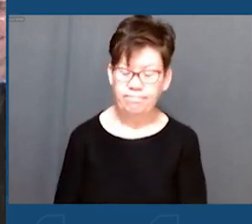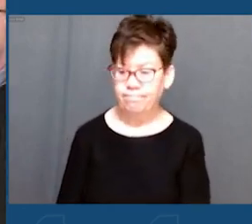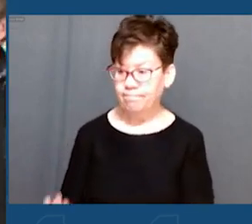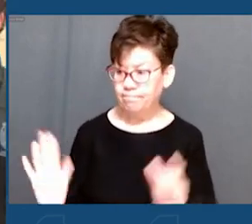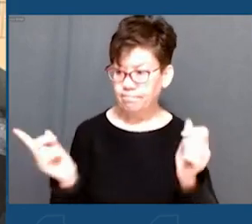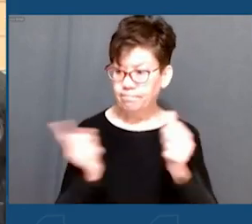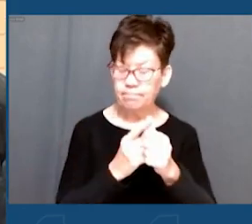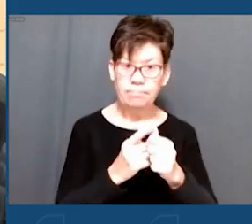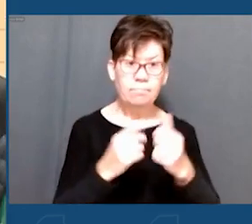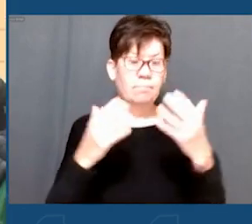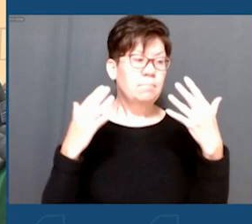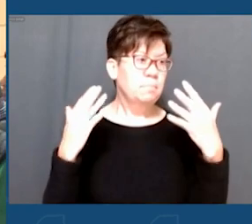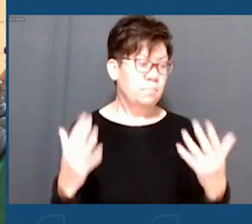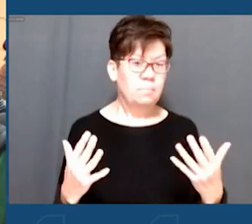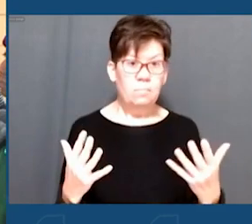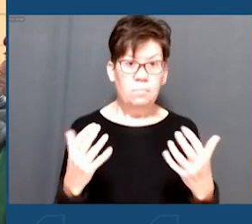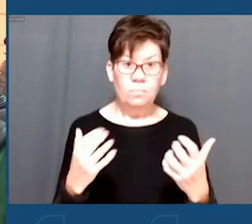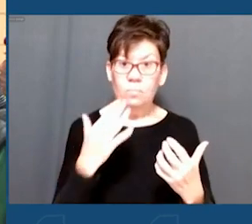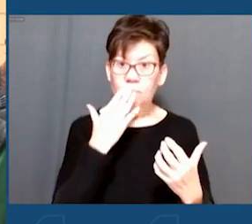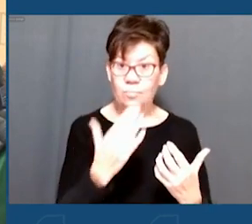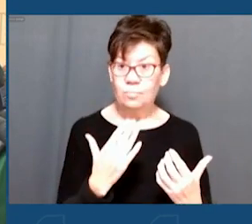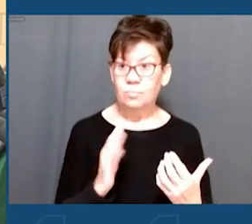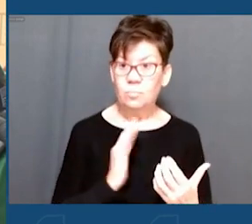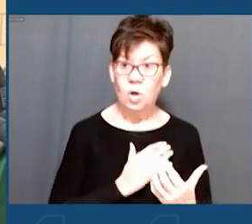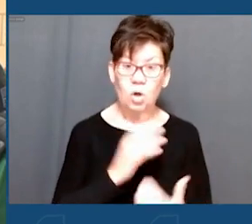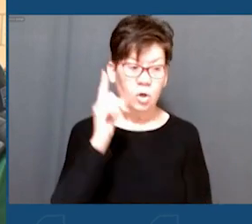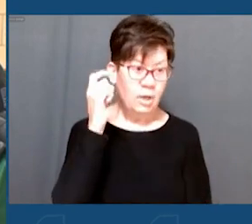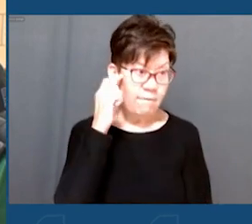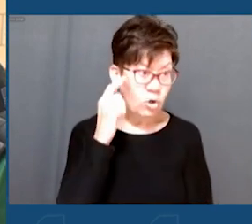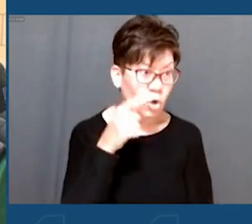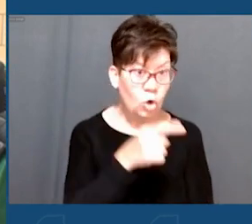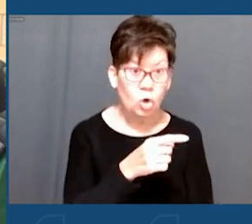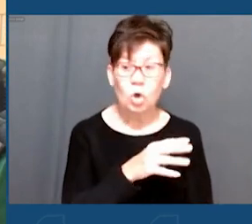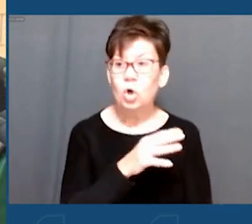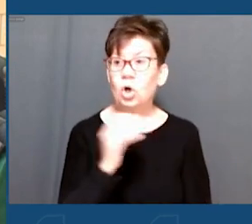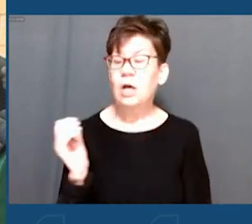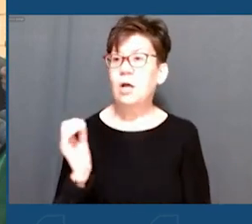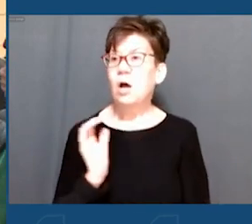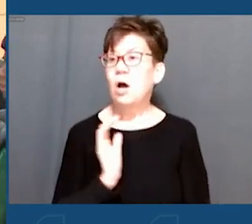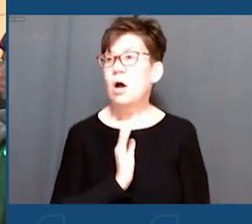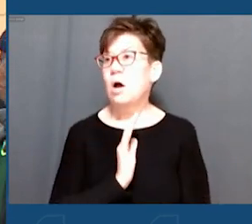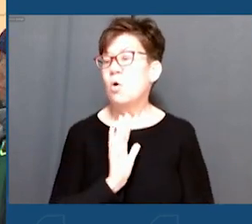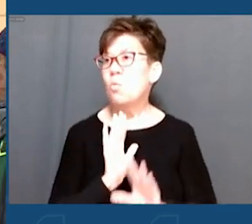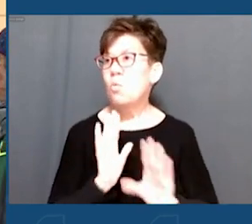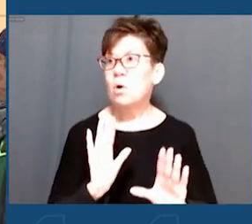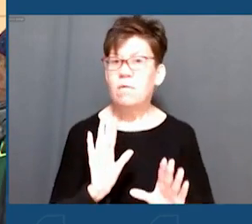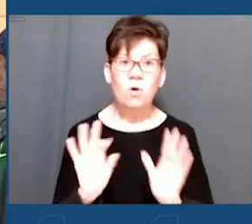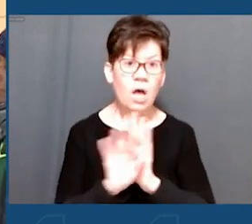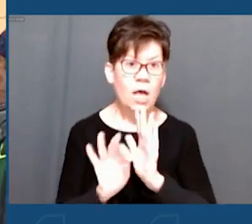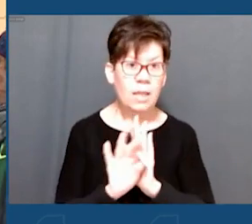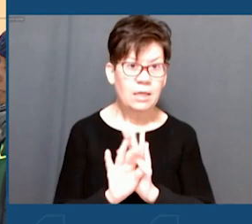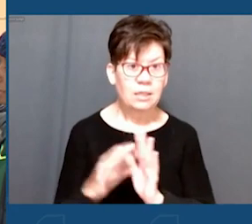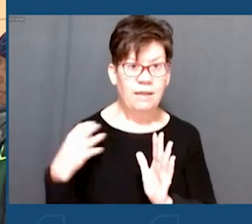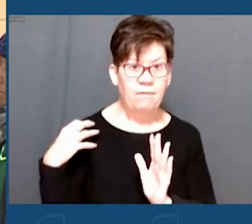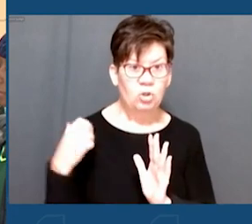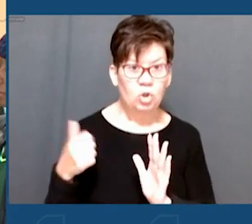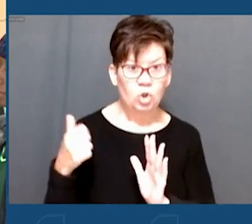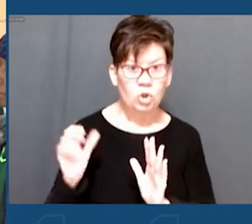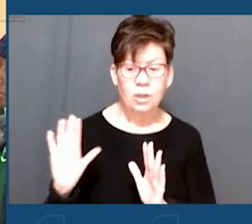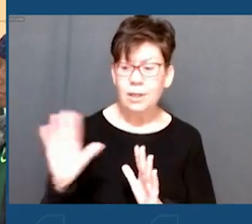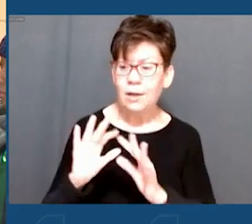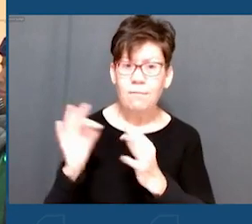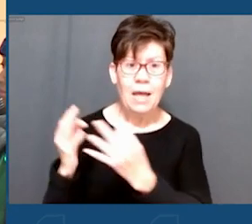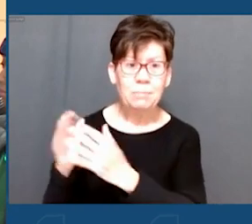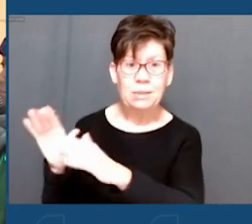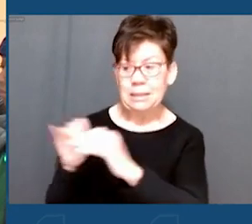thank our governor and our incredible elected officials for leaving their families to come and